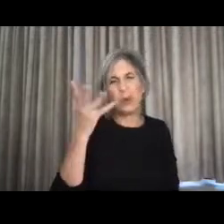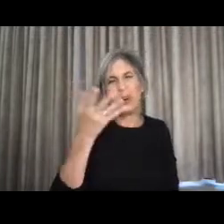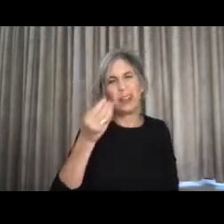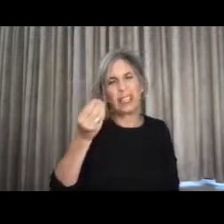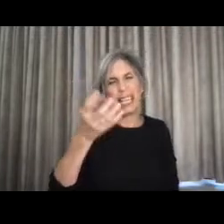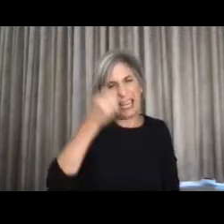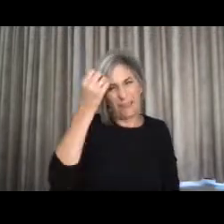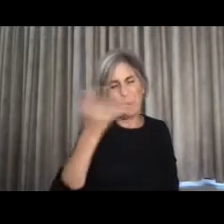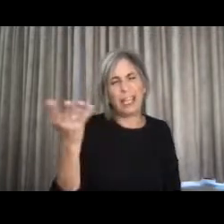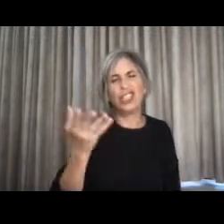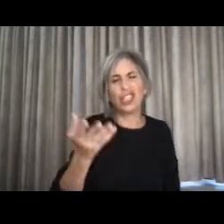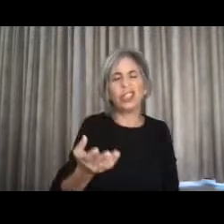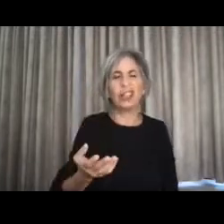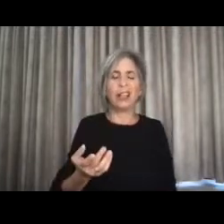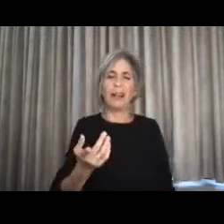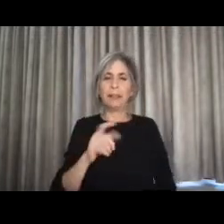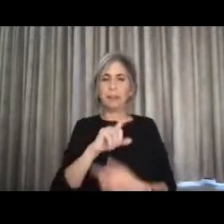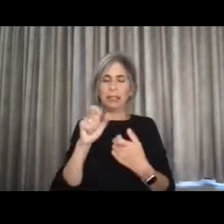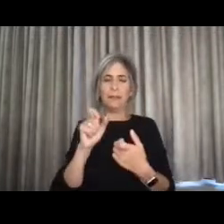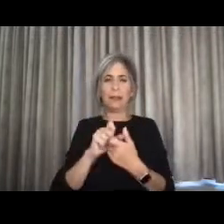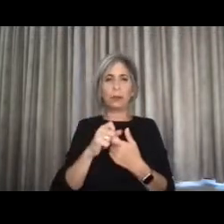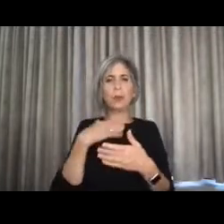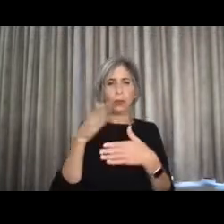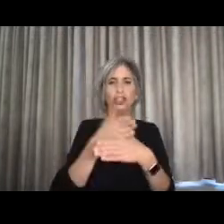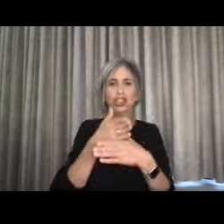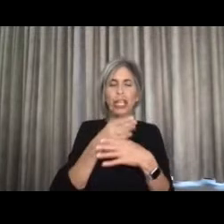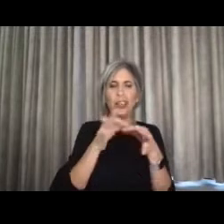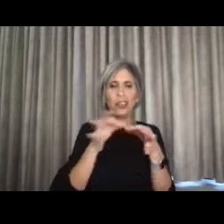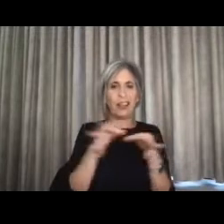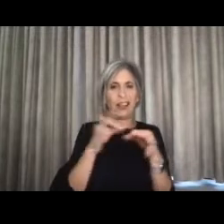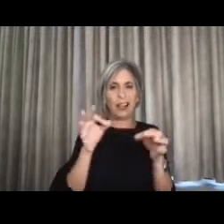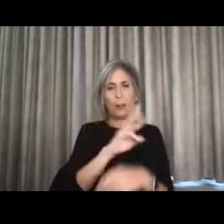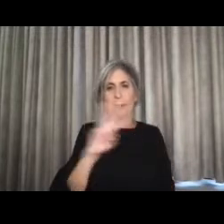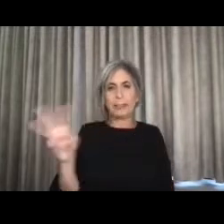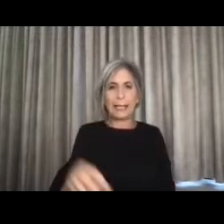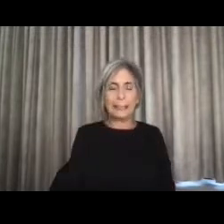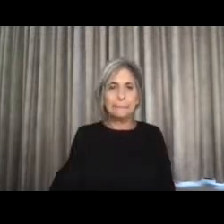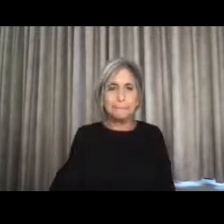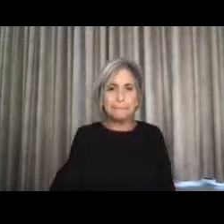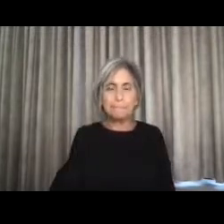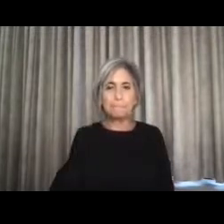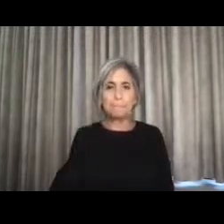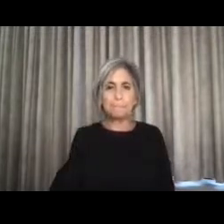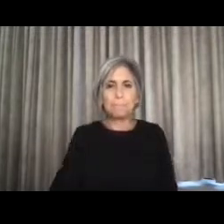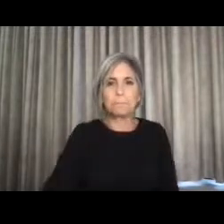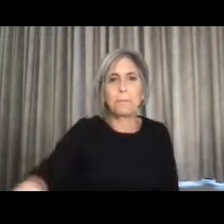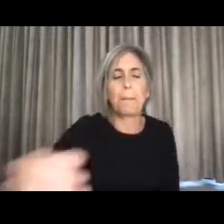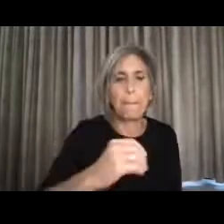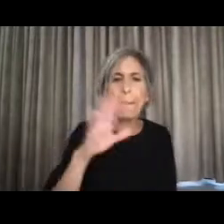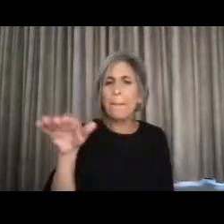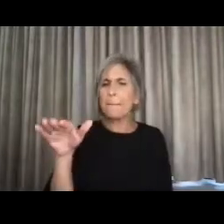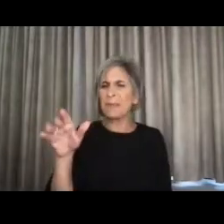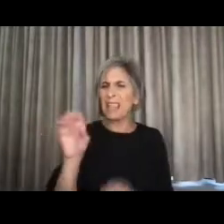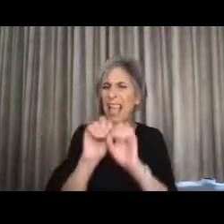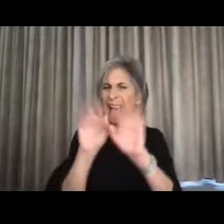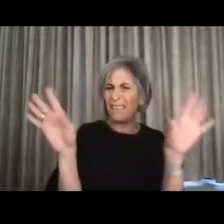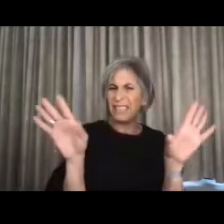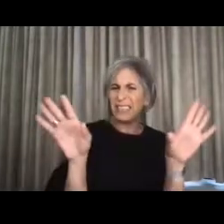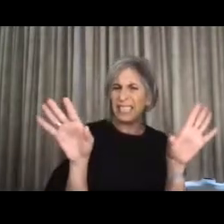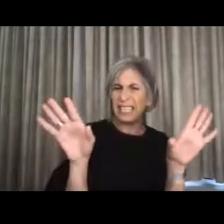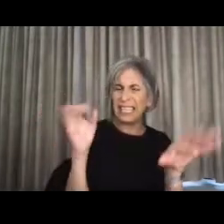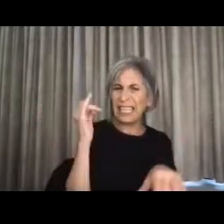also out, and we will certainly get that out. Yeah, Eleanor, obviously if you have,